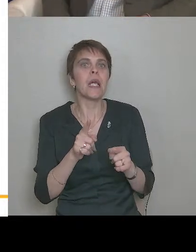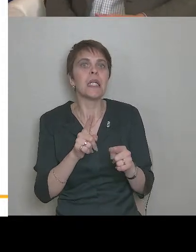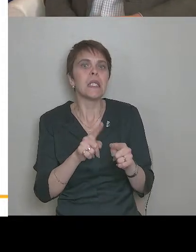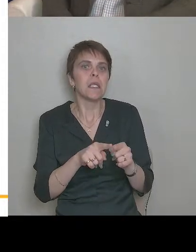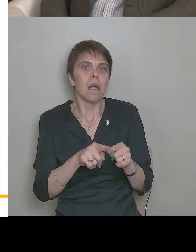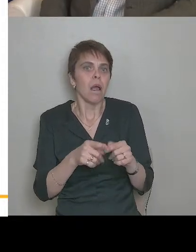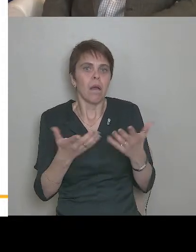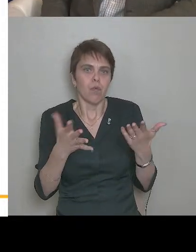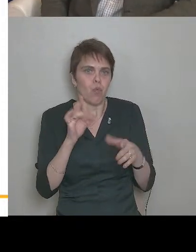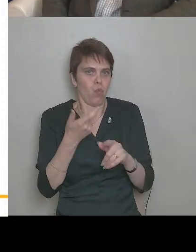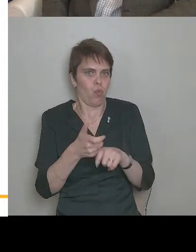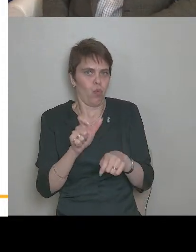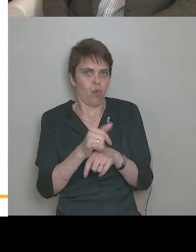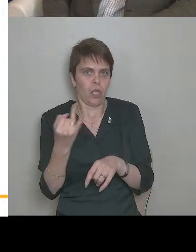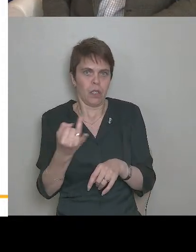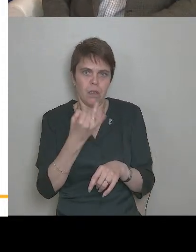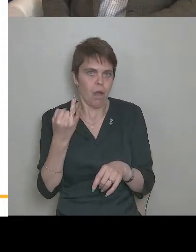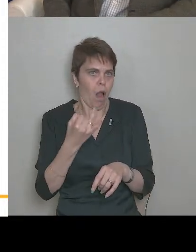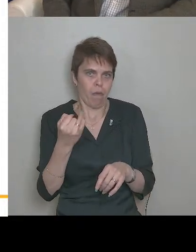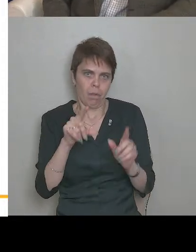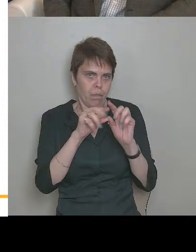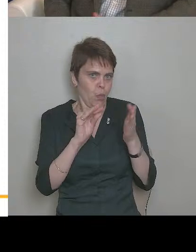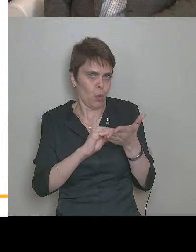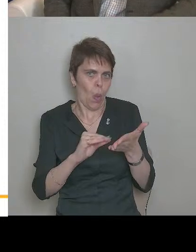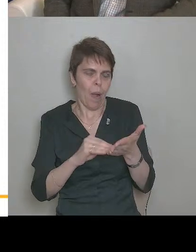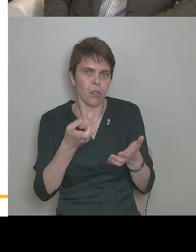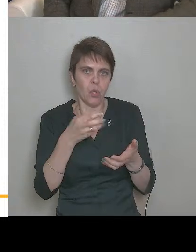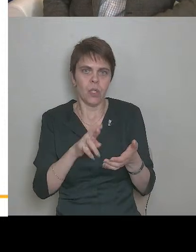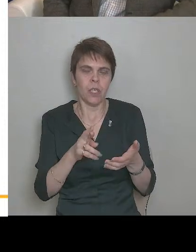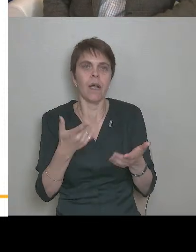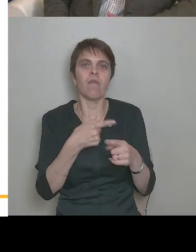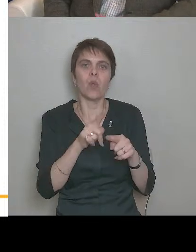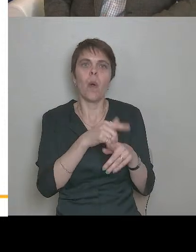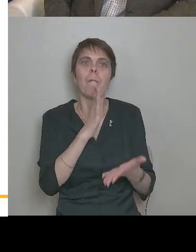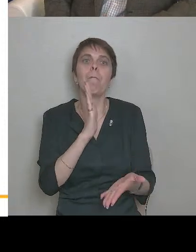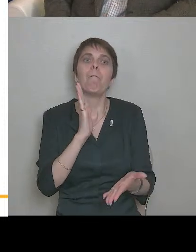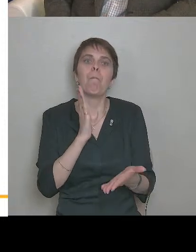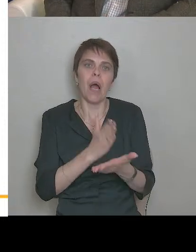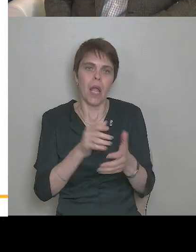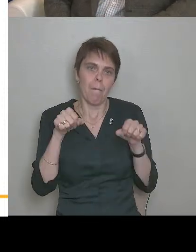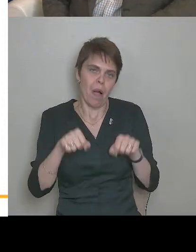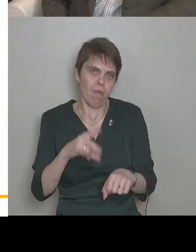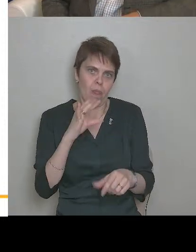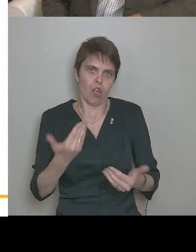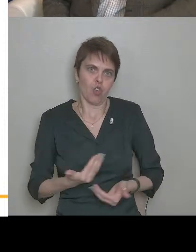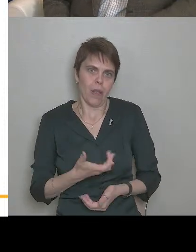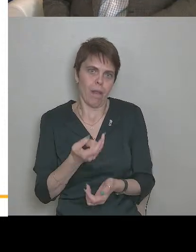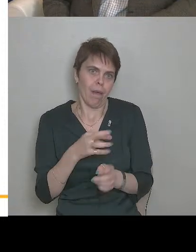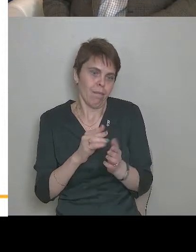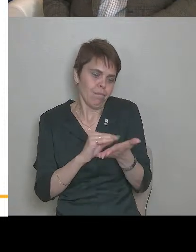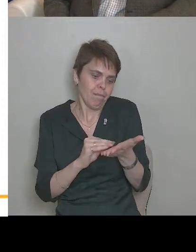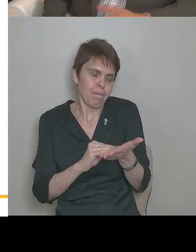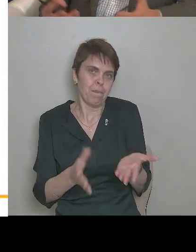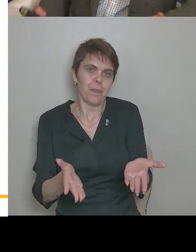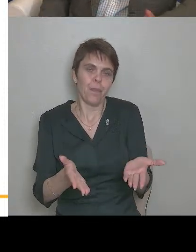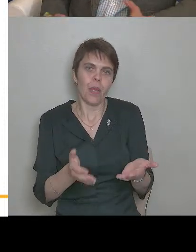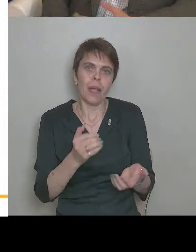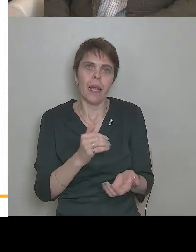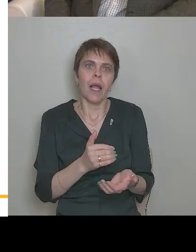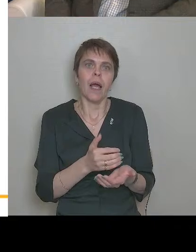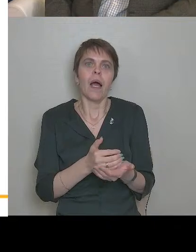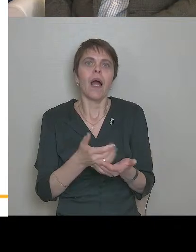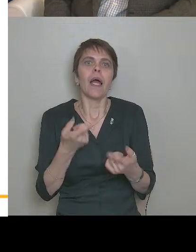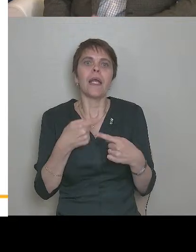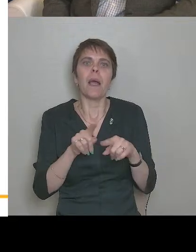levels. But, that's a very interesting interpretation. But nevertheless, it has a right of life, to life.